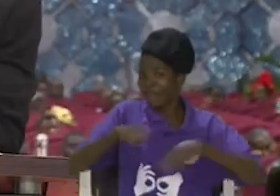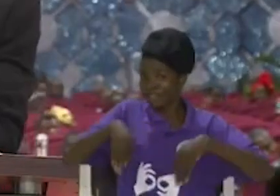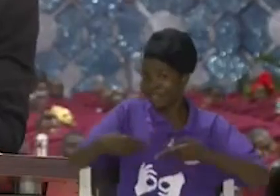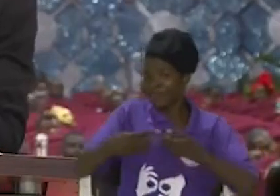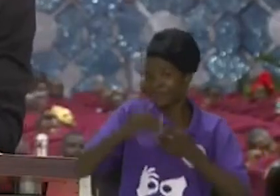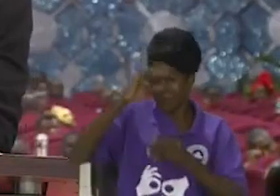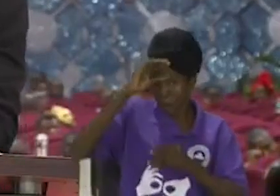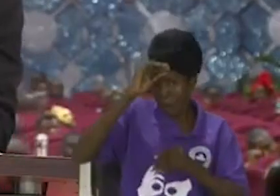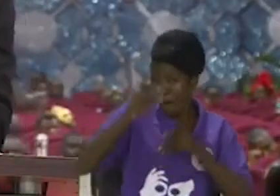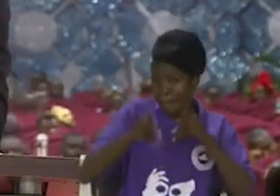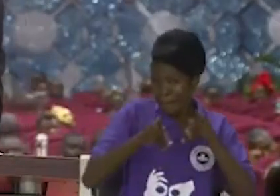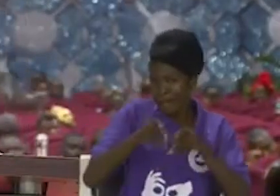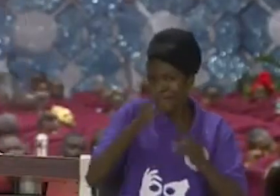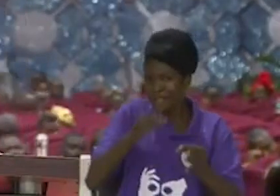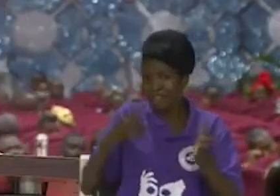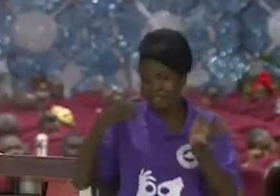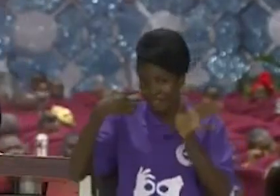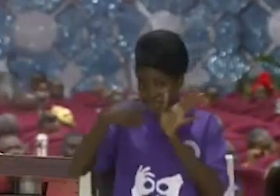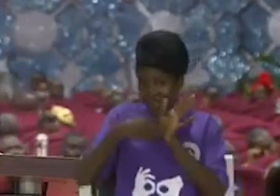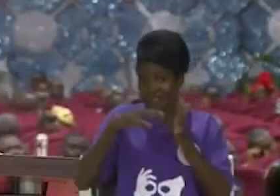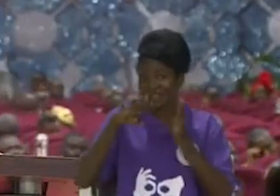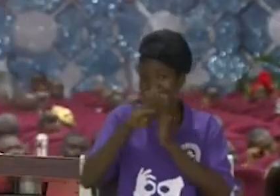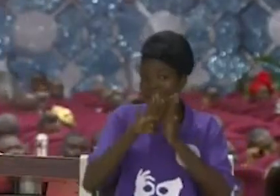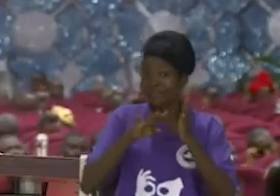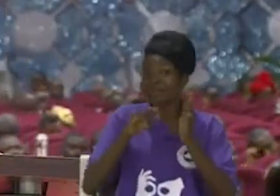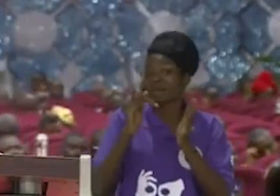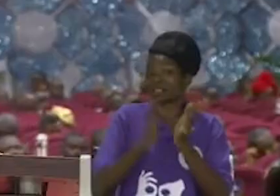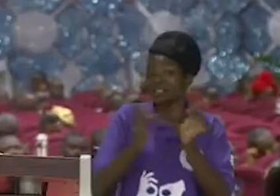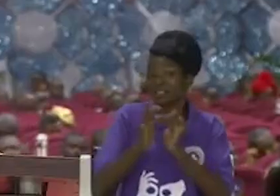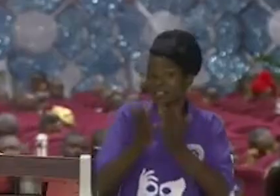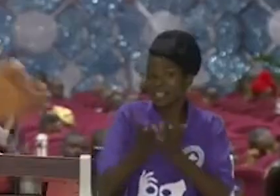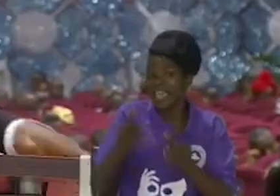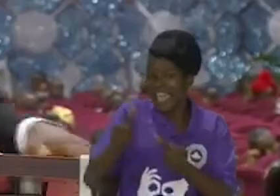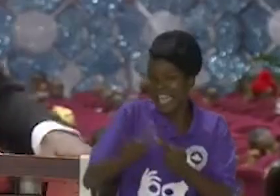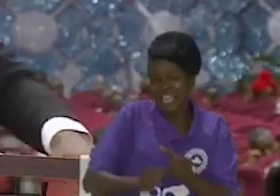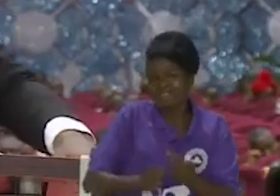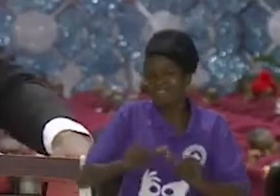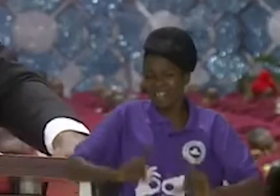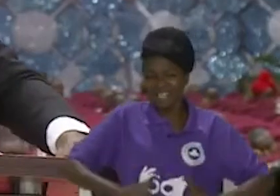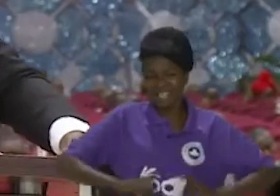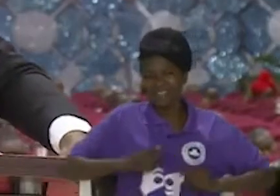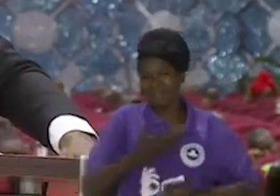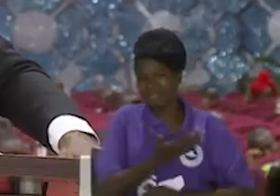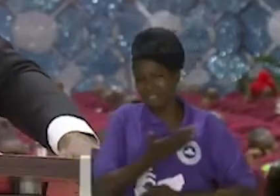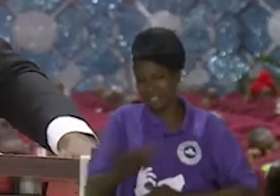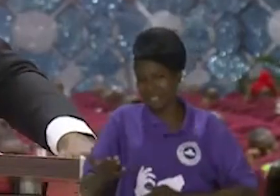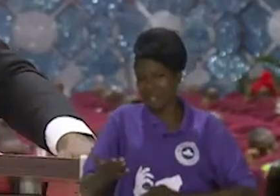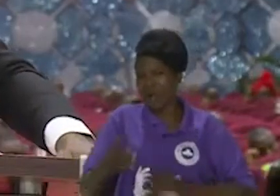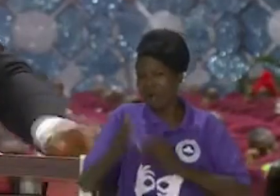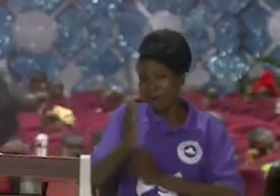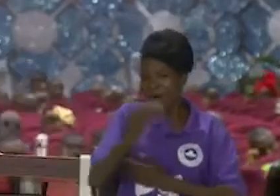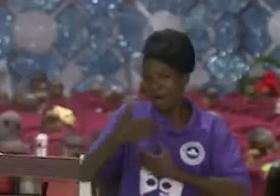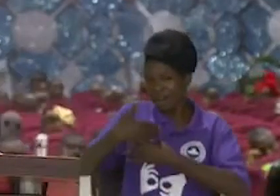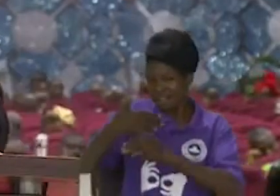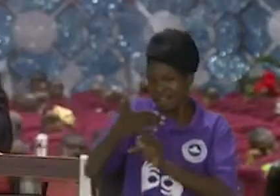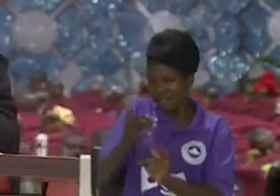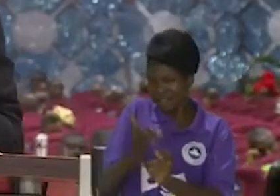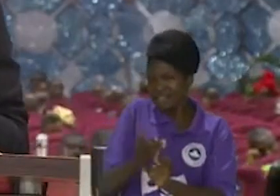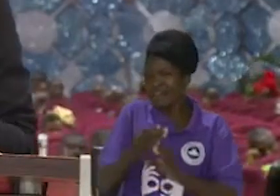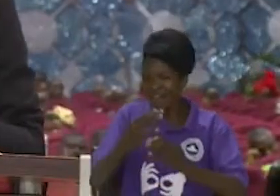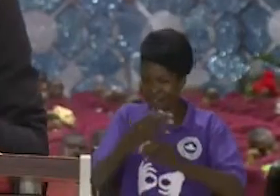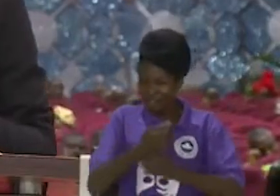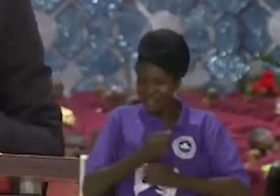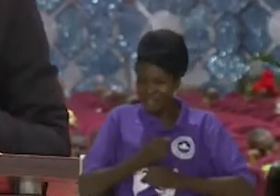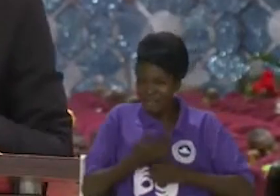the scripture, we'll see in Genesis chapter 1 that every living thing God created received the mandate to be fruitful and multiply.